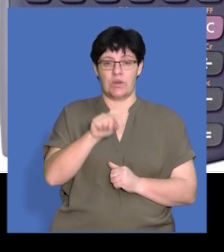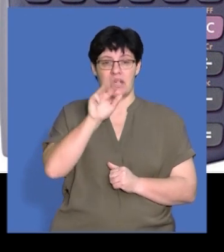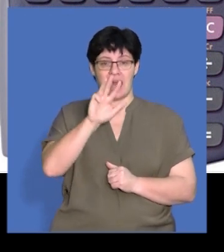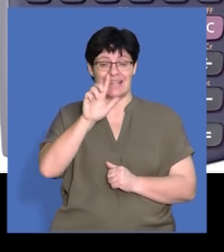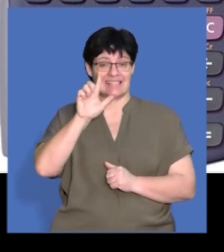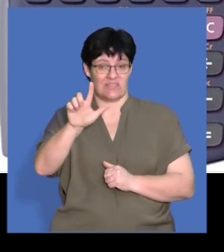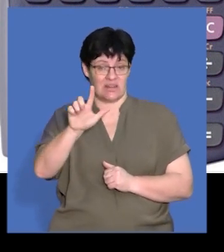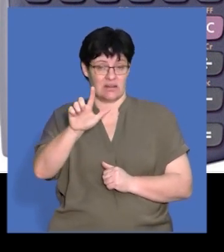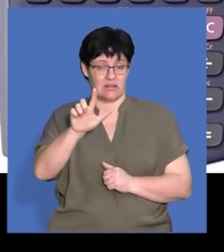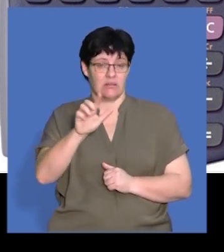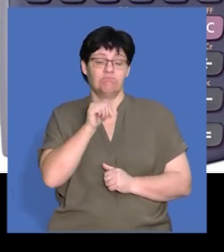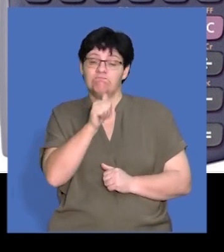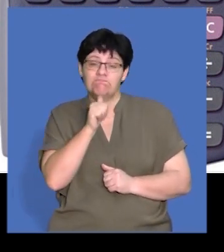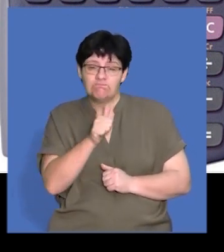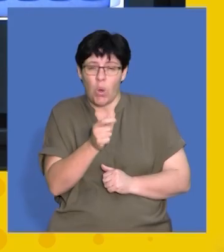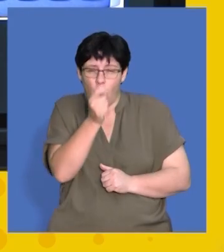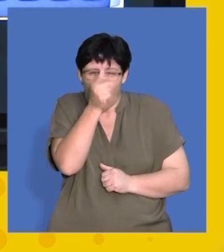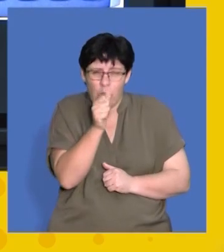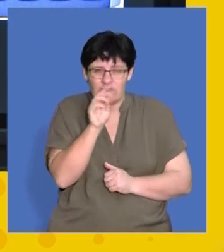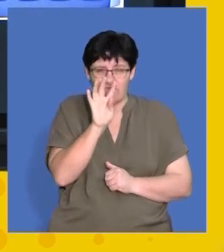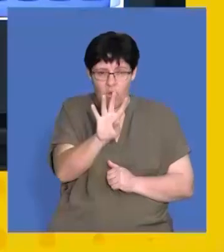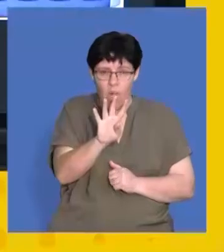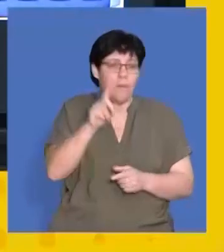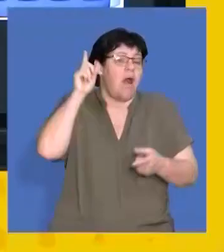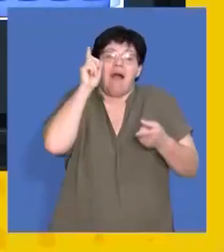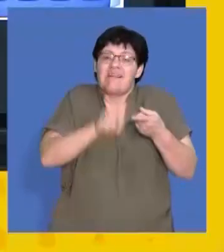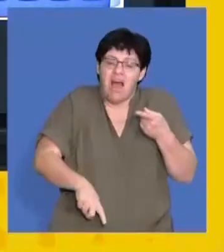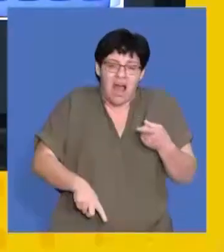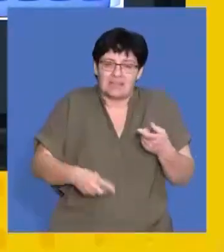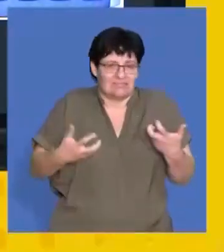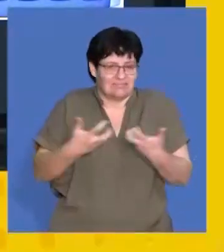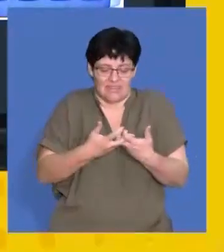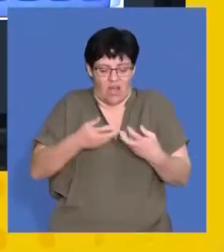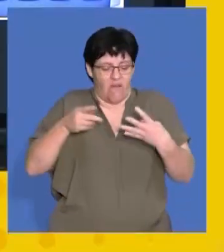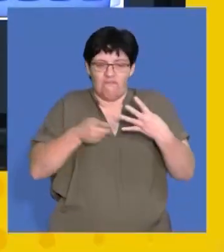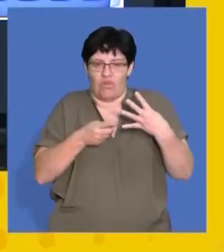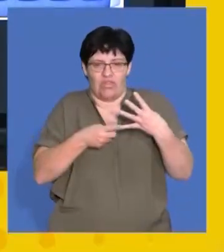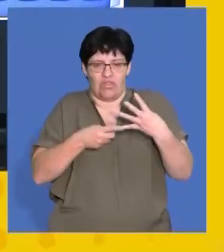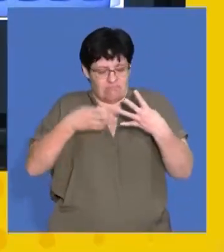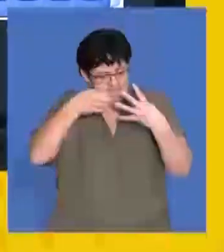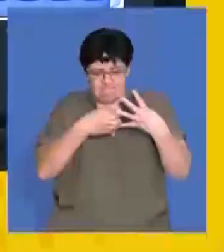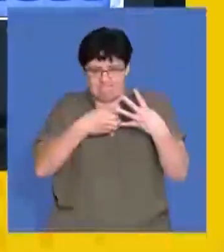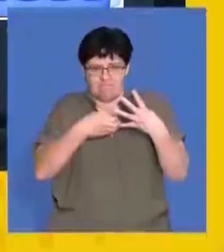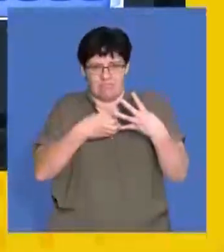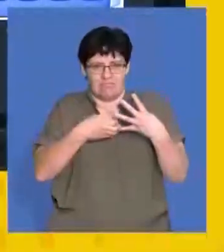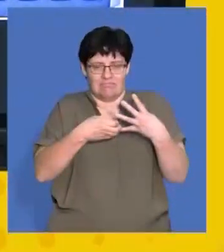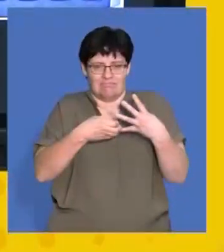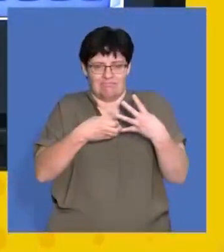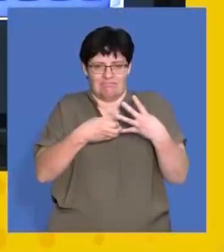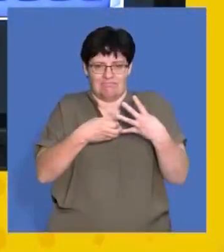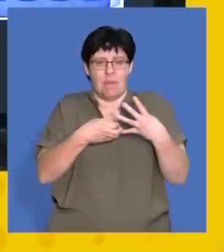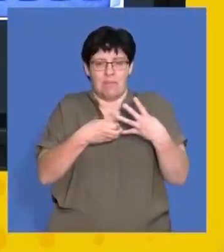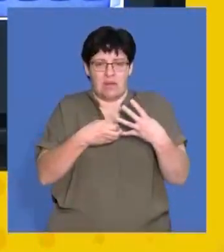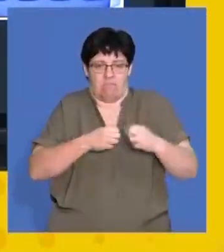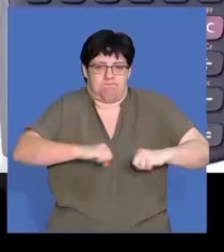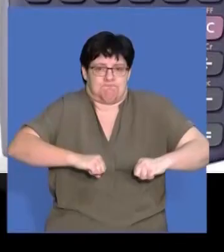3.97. Now, even though it's nearly 4, I can't fit the fourth one into the box. It's going to expand